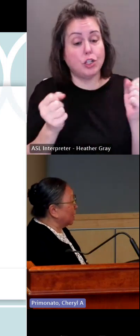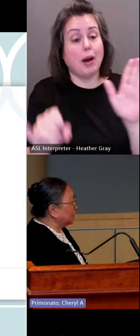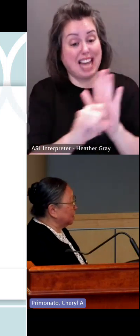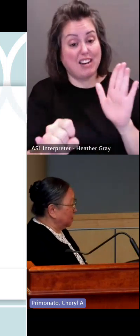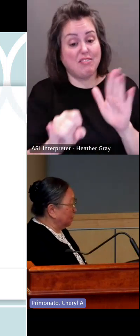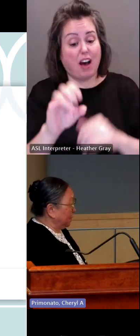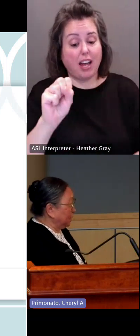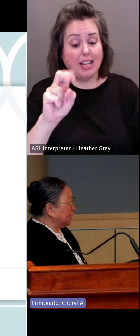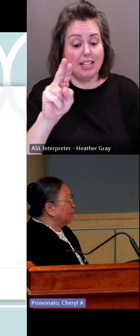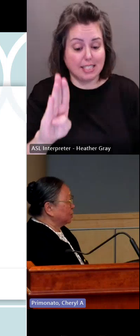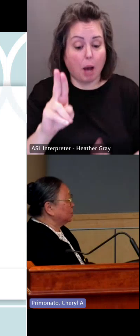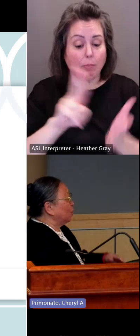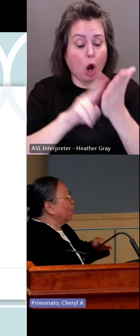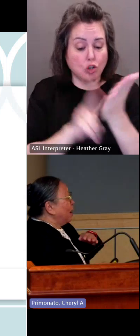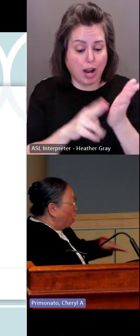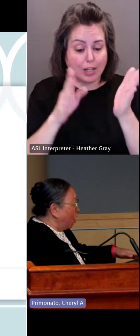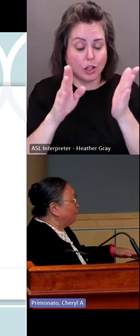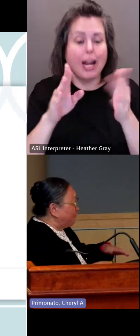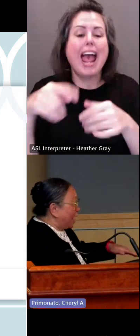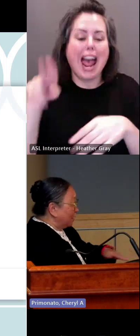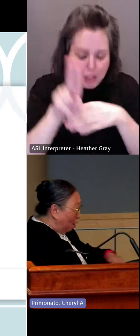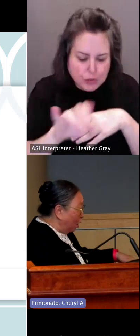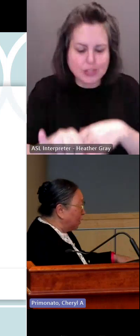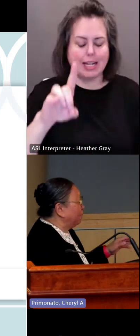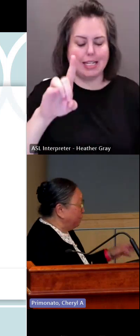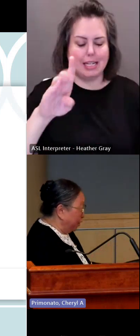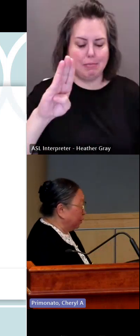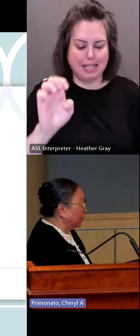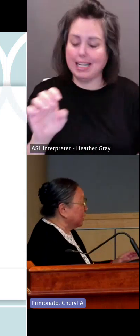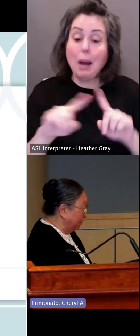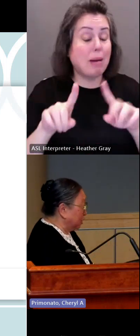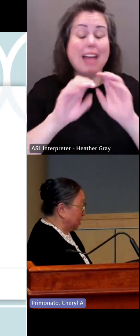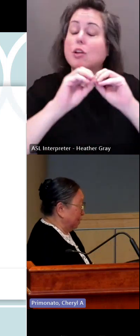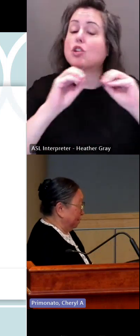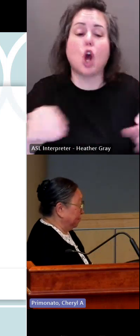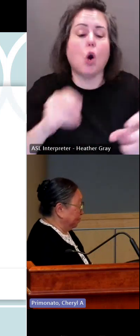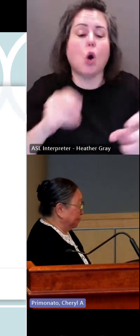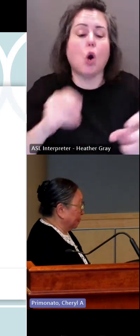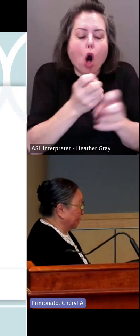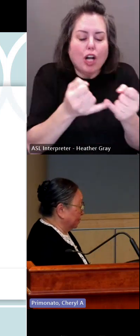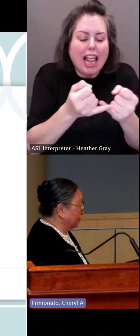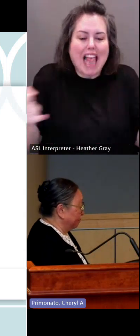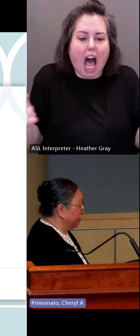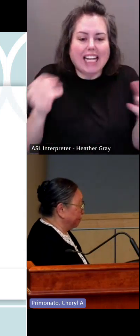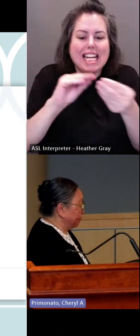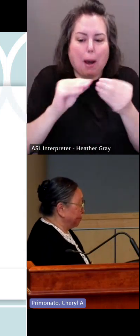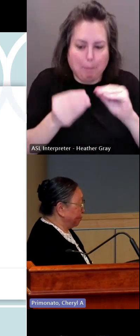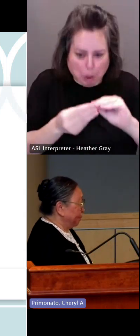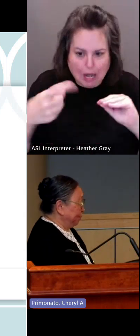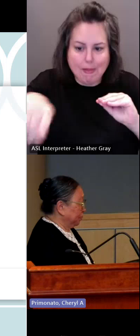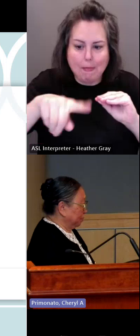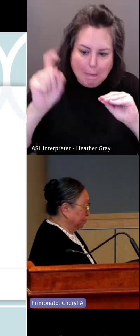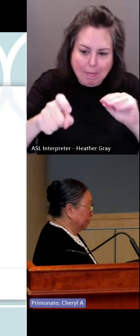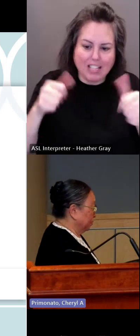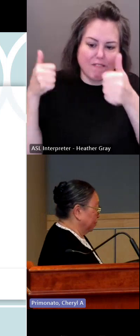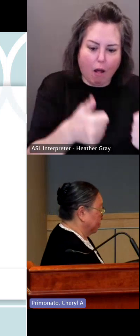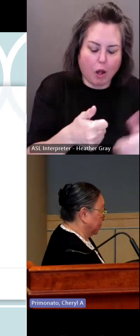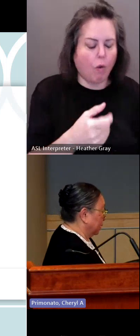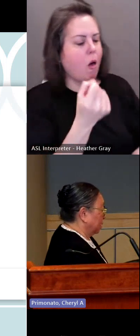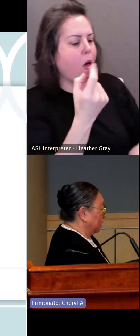and utilizing the DBEs, there's no hard line figure given to them. So if a veteran-owned company is